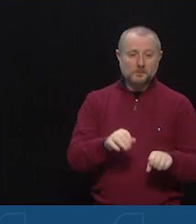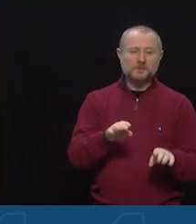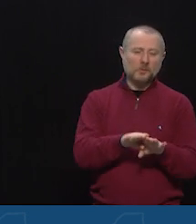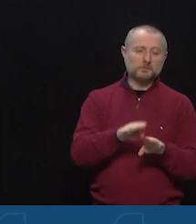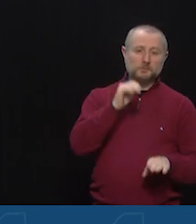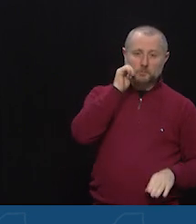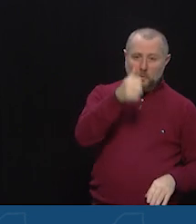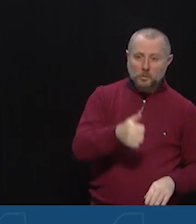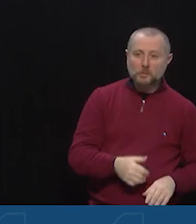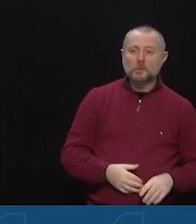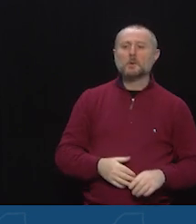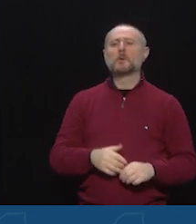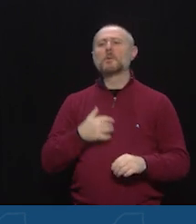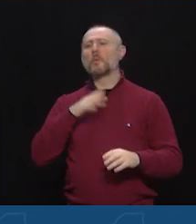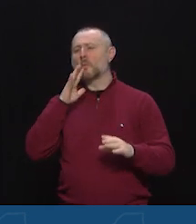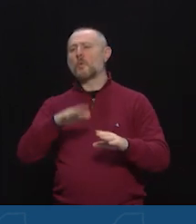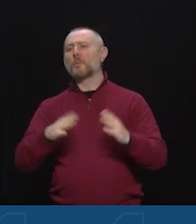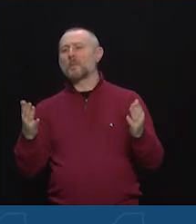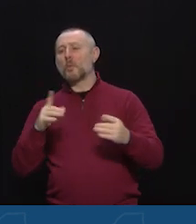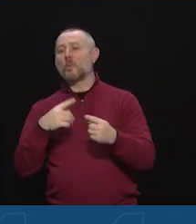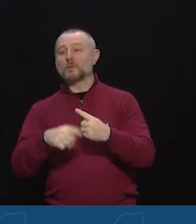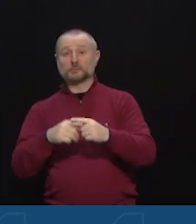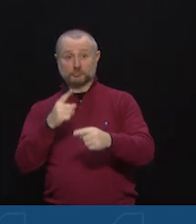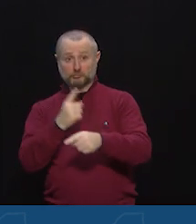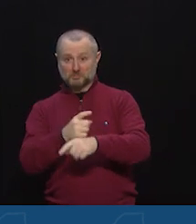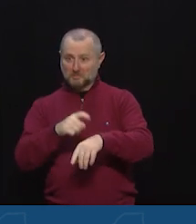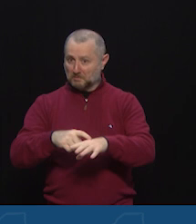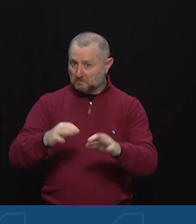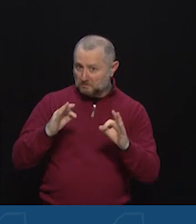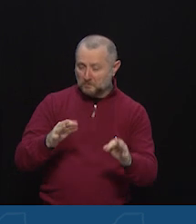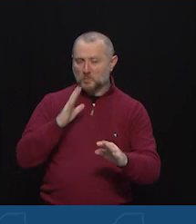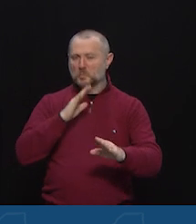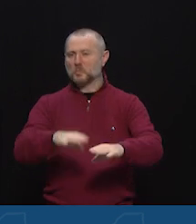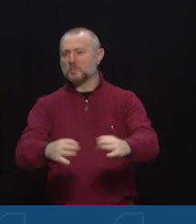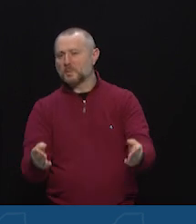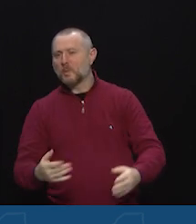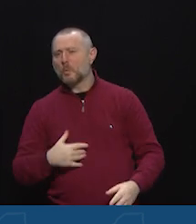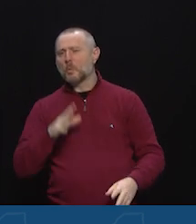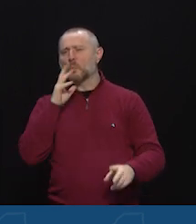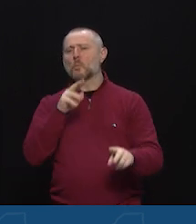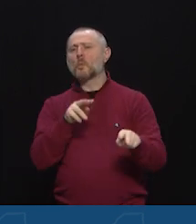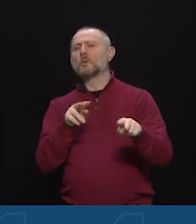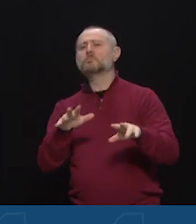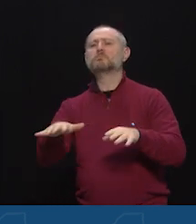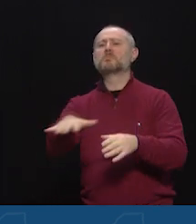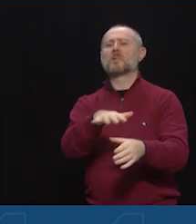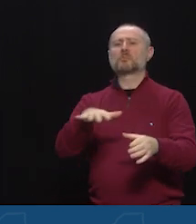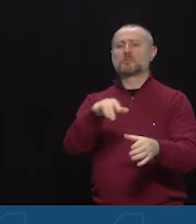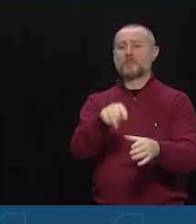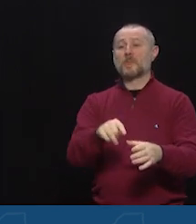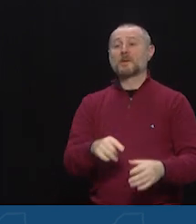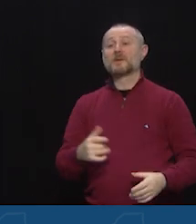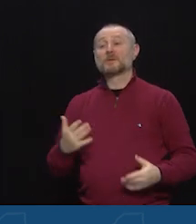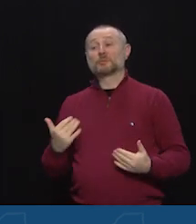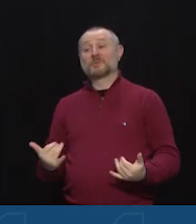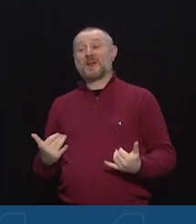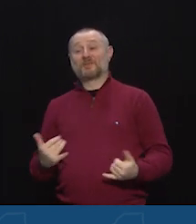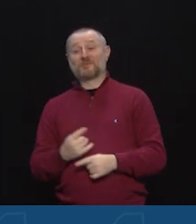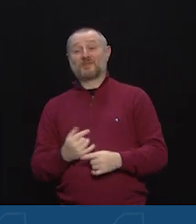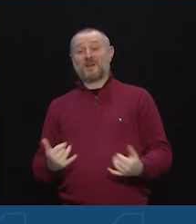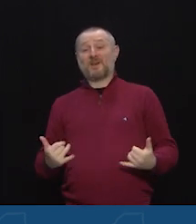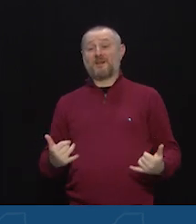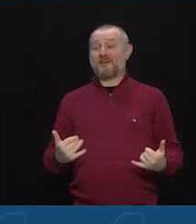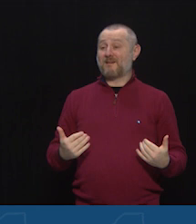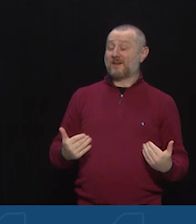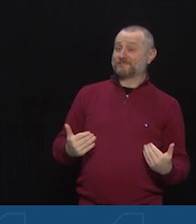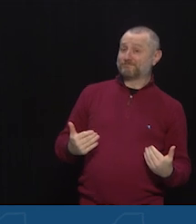possible, but it will be based on conditions. Right now, we have teams from